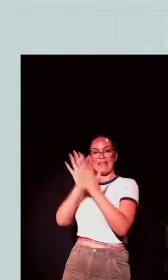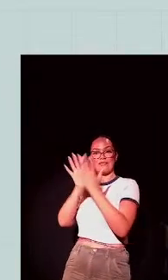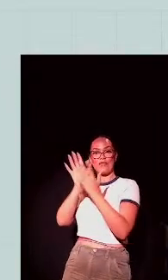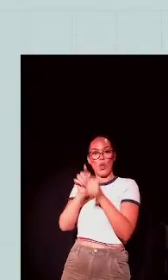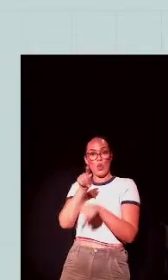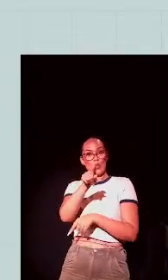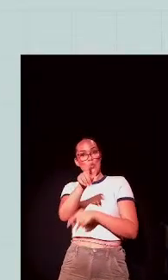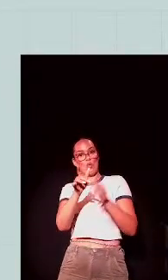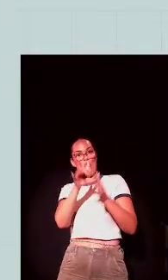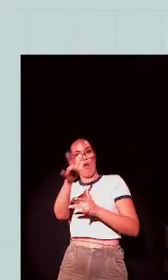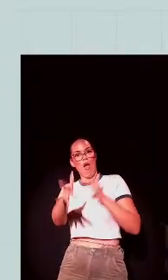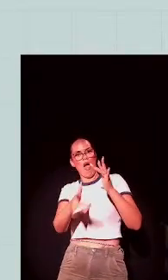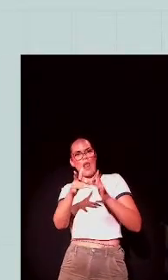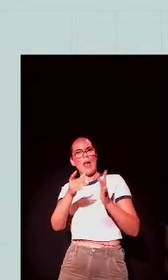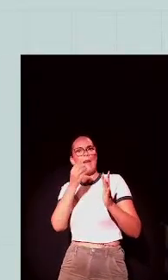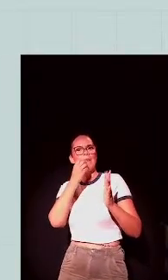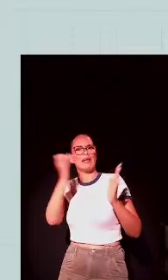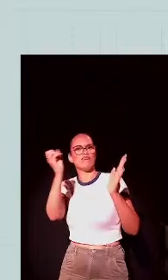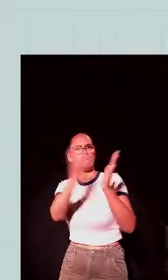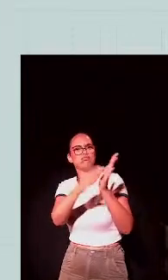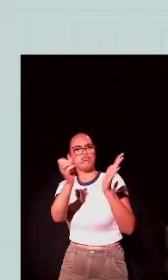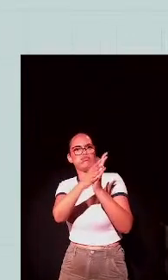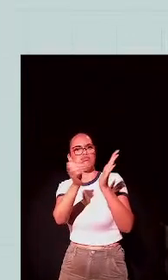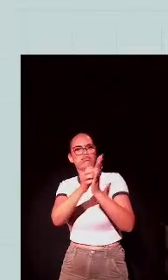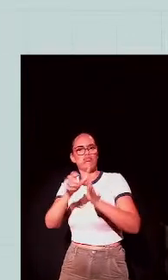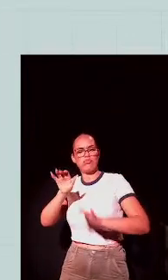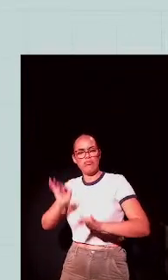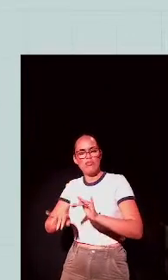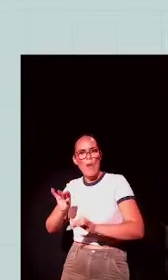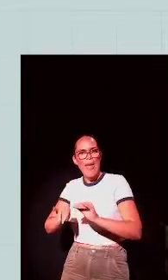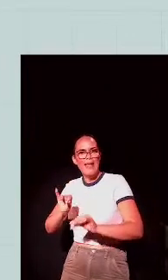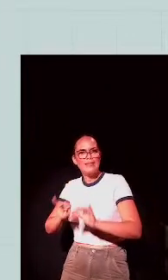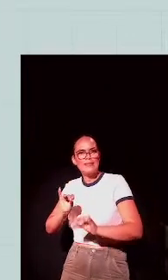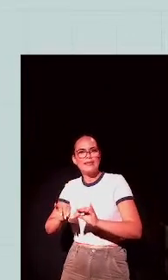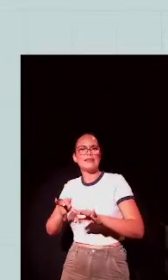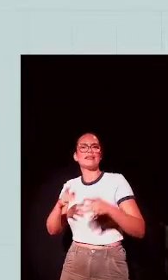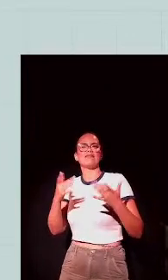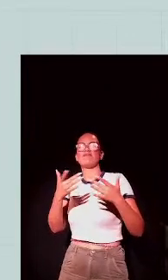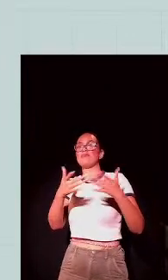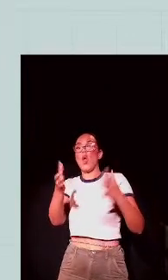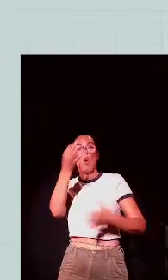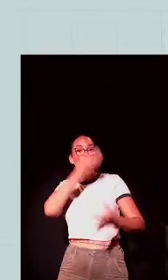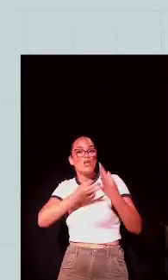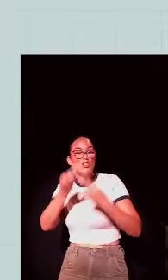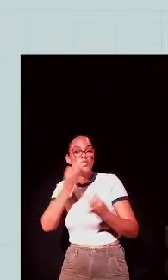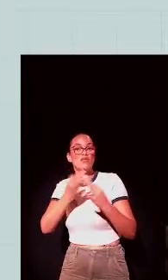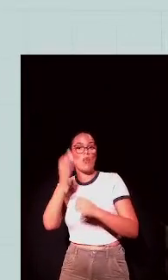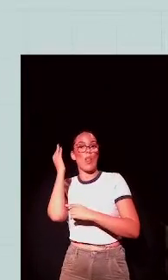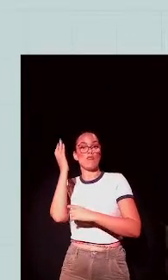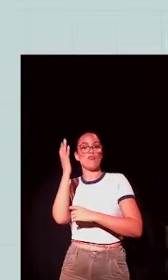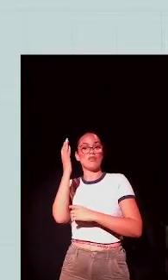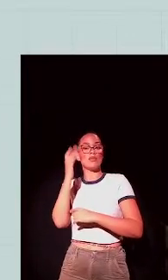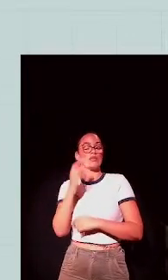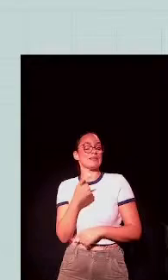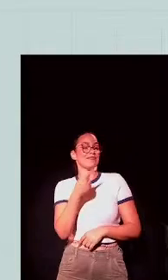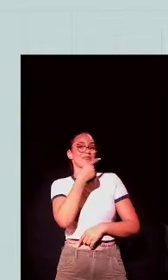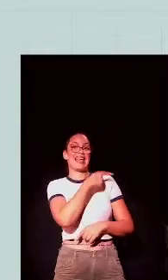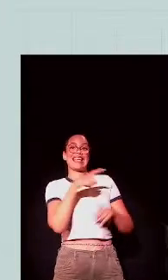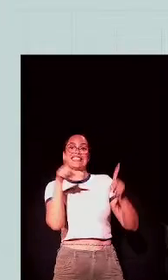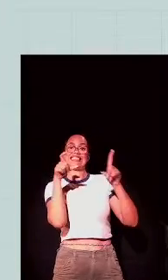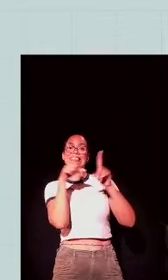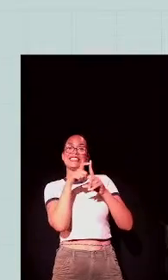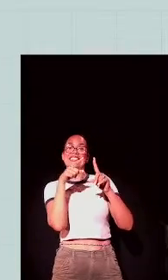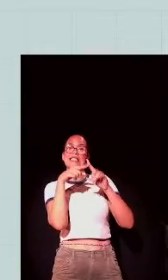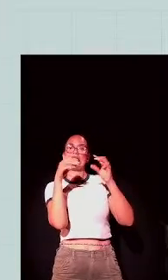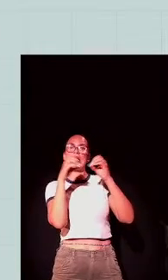please do add comments to the chat if there's anything you want to contribute or ask questions of any of the presenters. Deborah will be there to field those questions and make